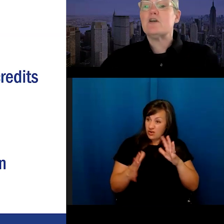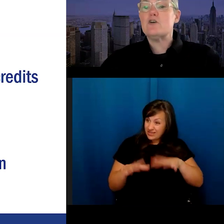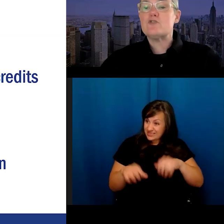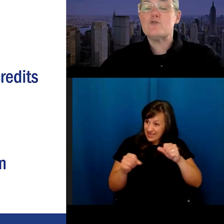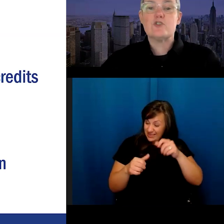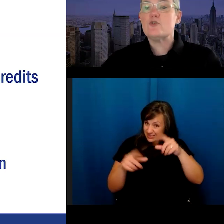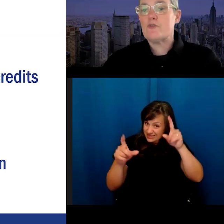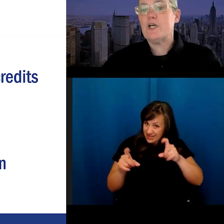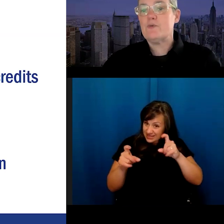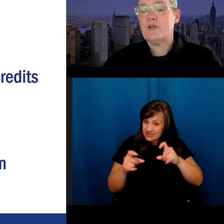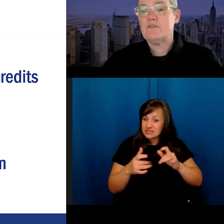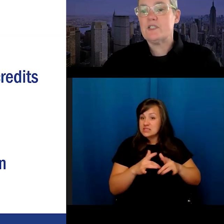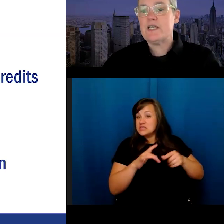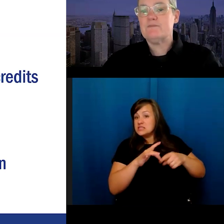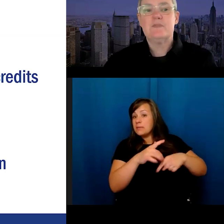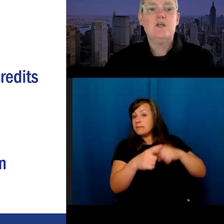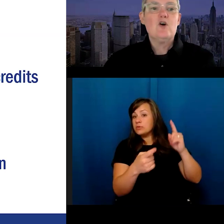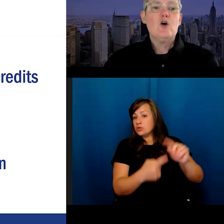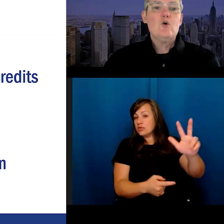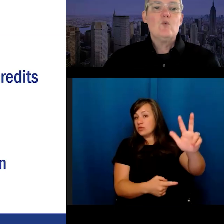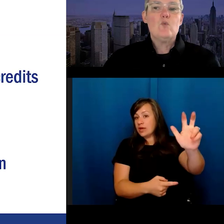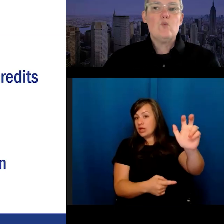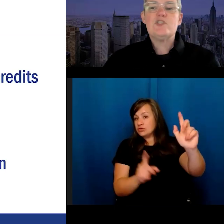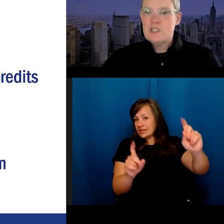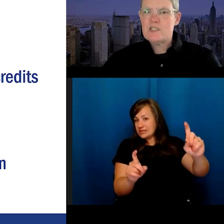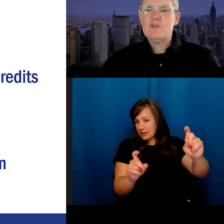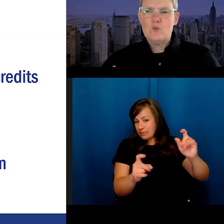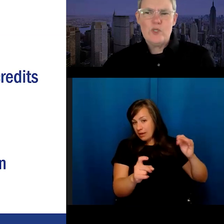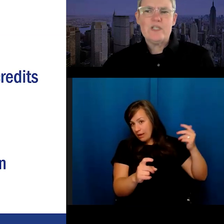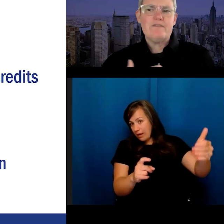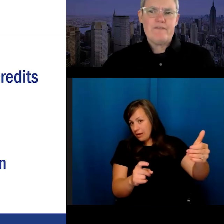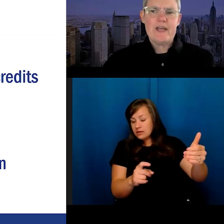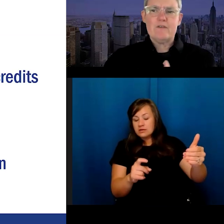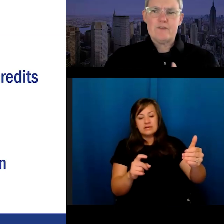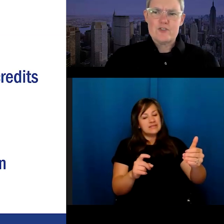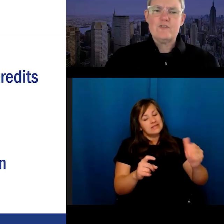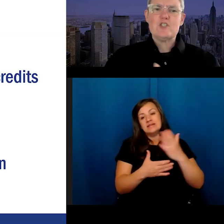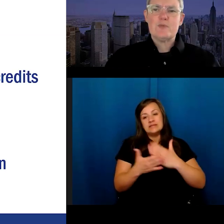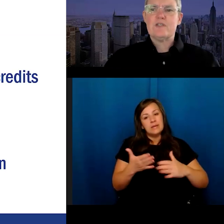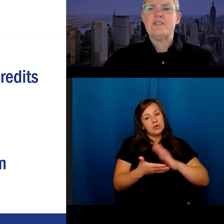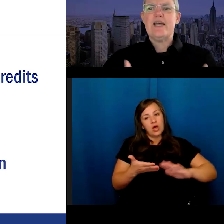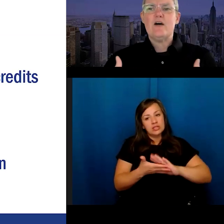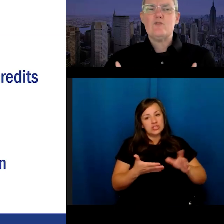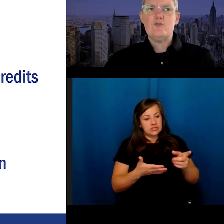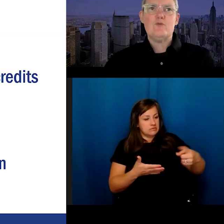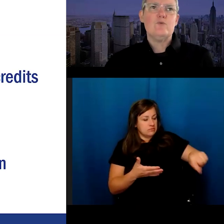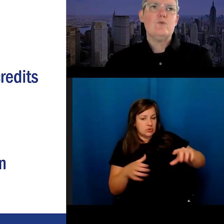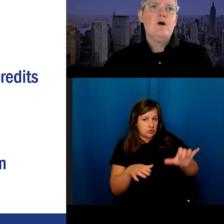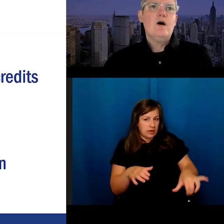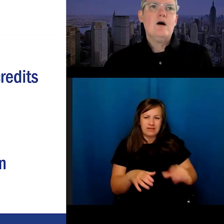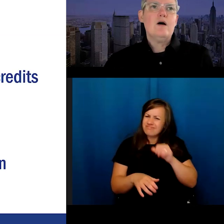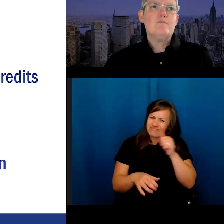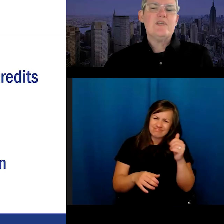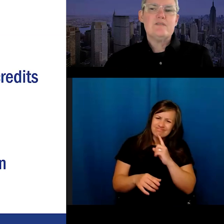exams and go to a 200 or 300 level exam, which isn't really fair for students because now